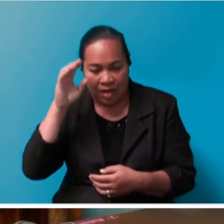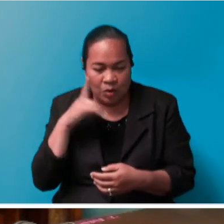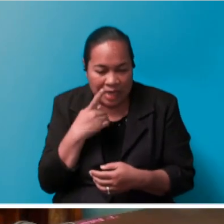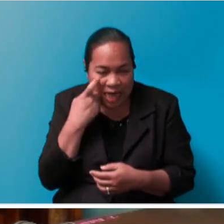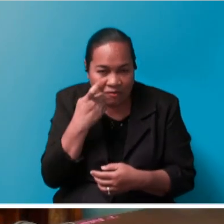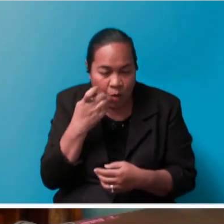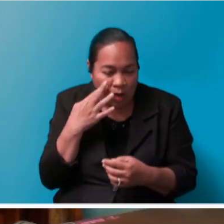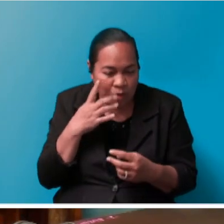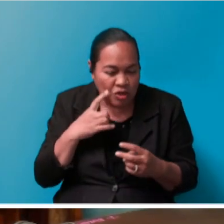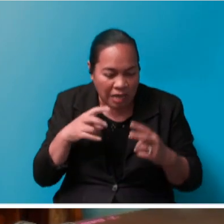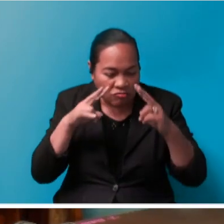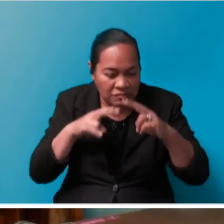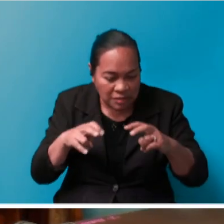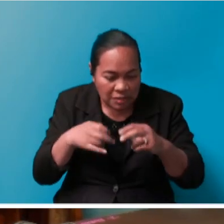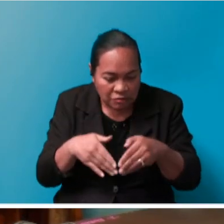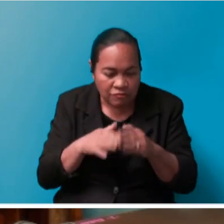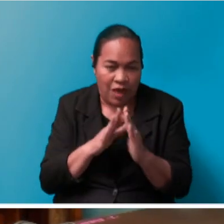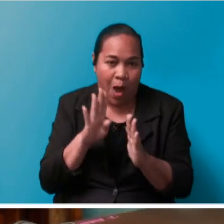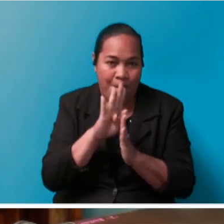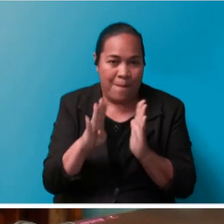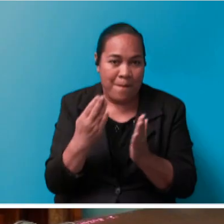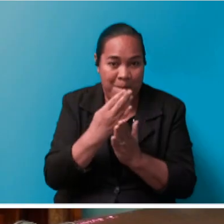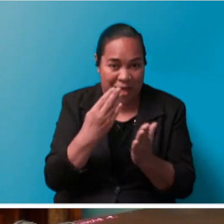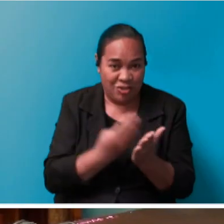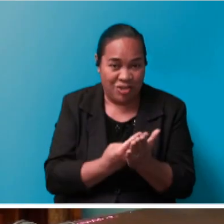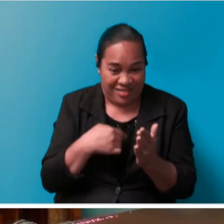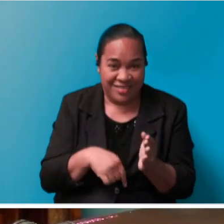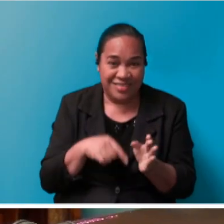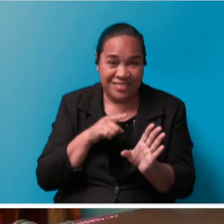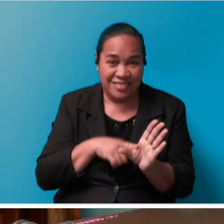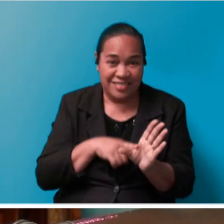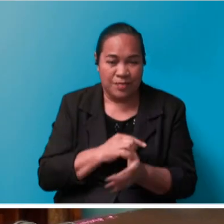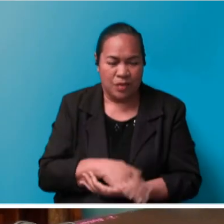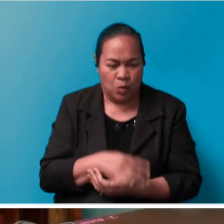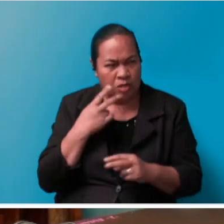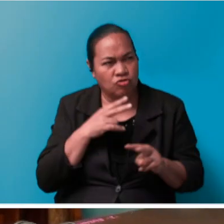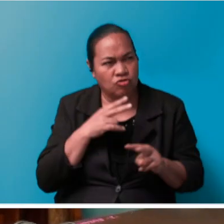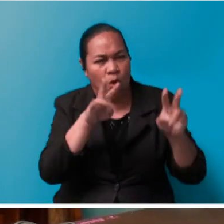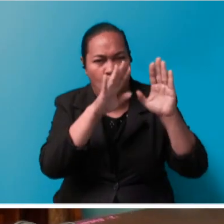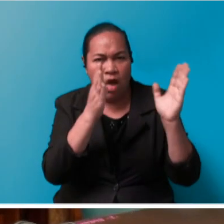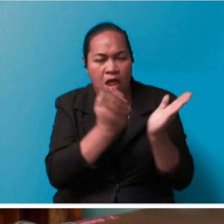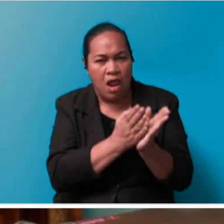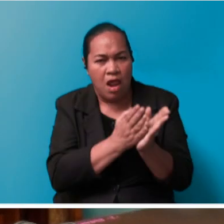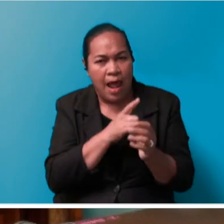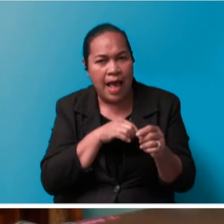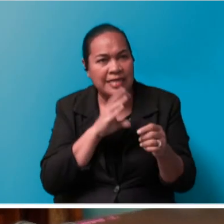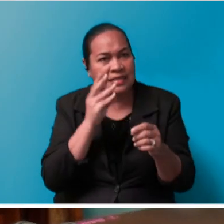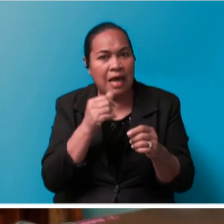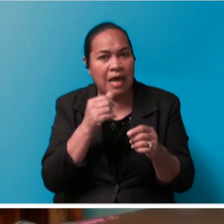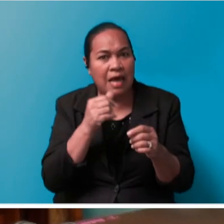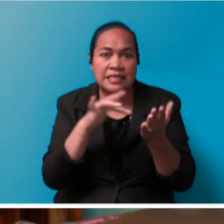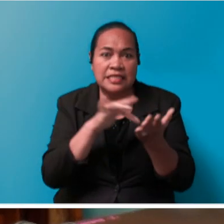we formulated the budget. And we're also seeing globally some of the major central banks